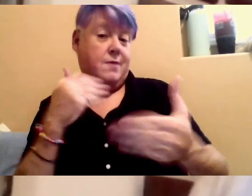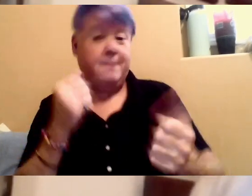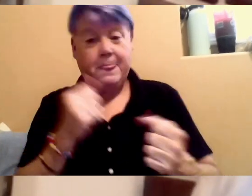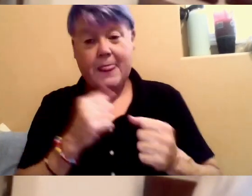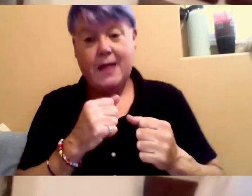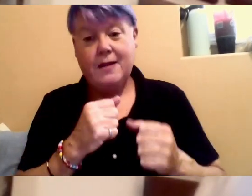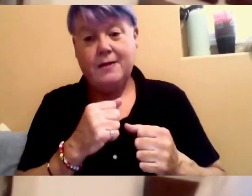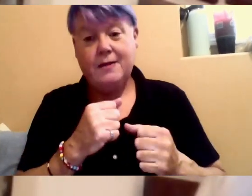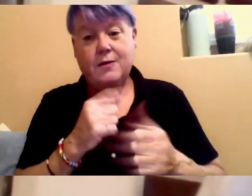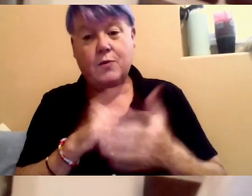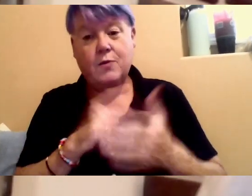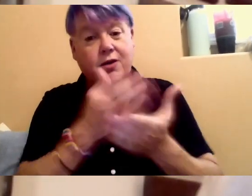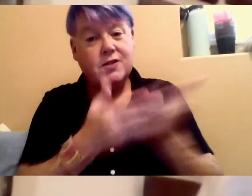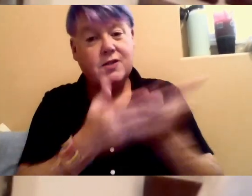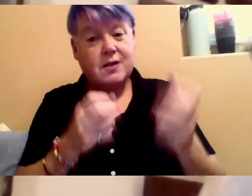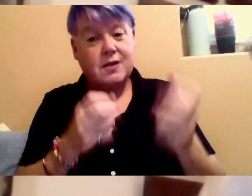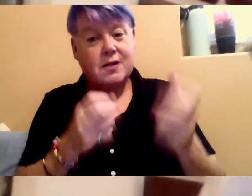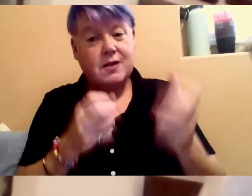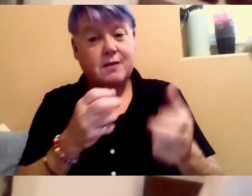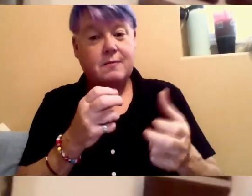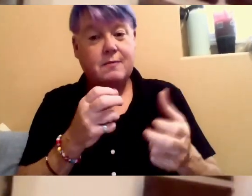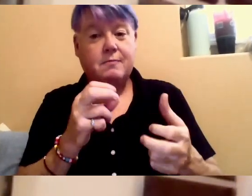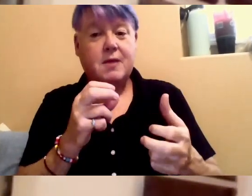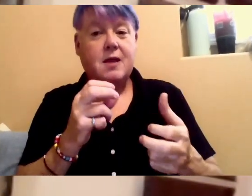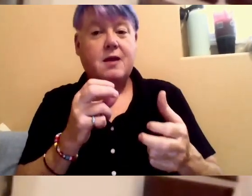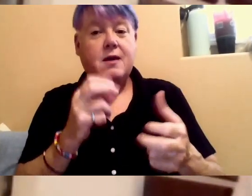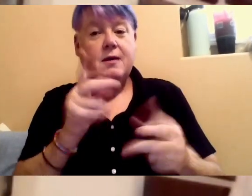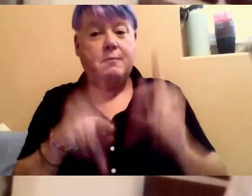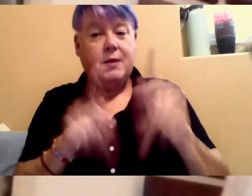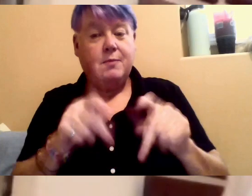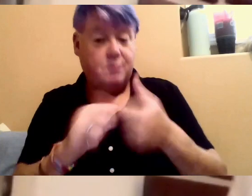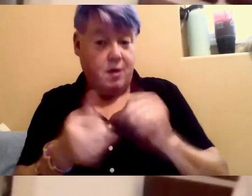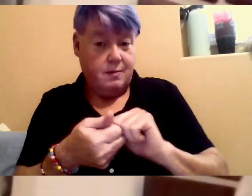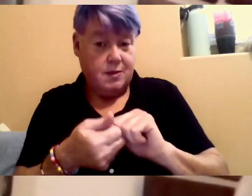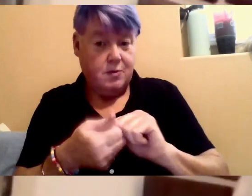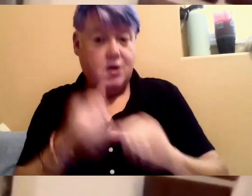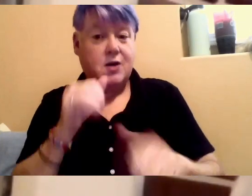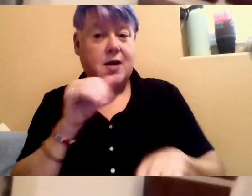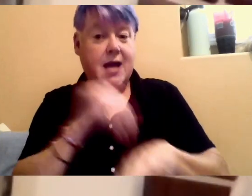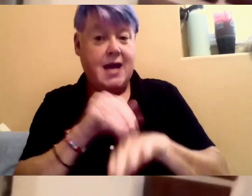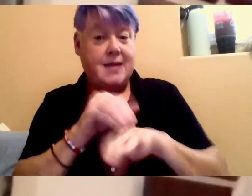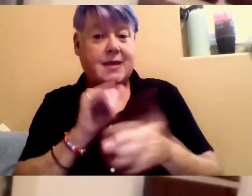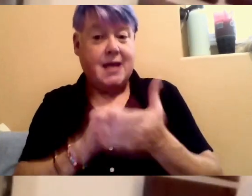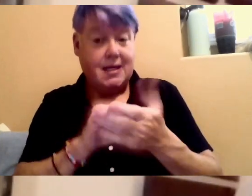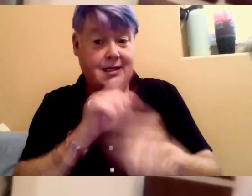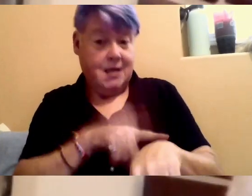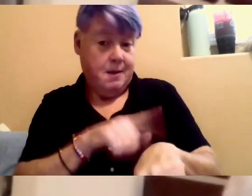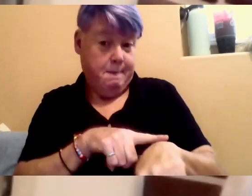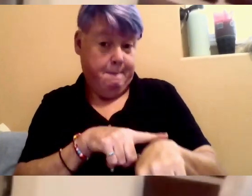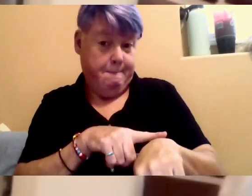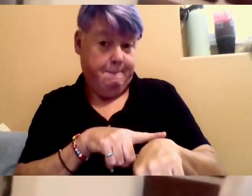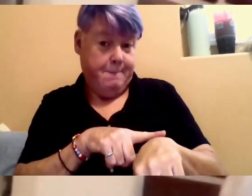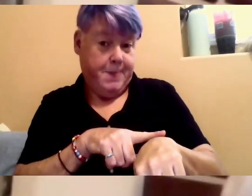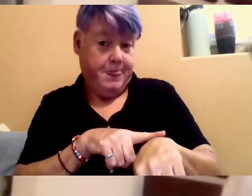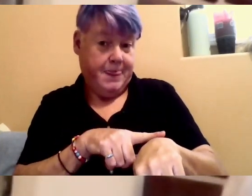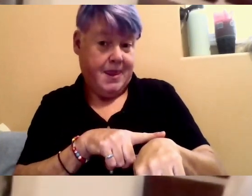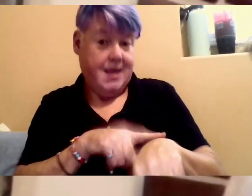what people's problems were at that stage, and the fact that